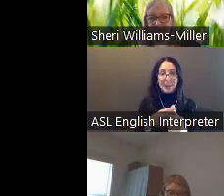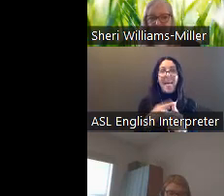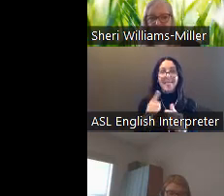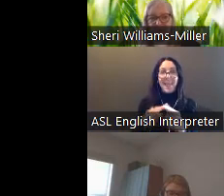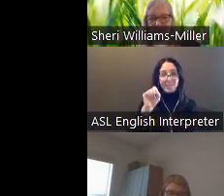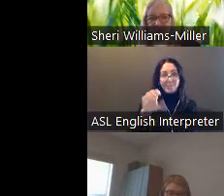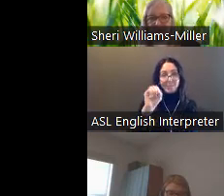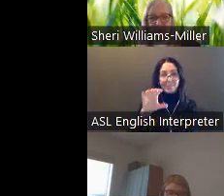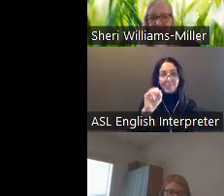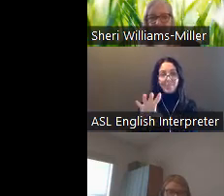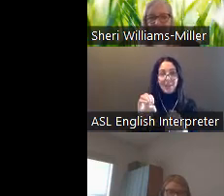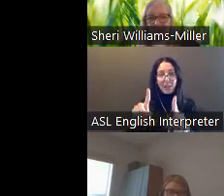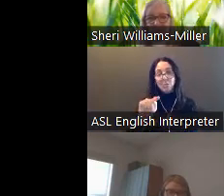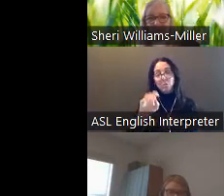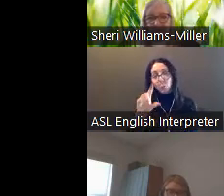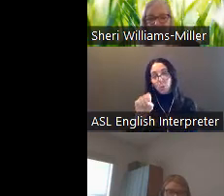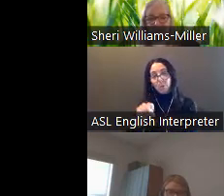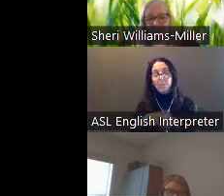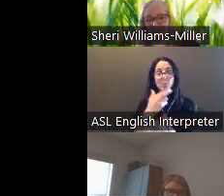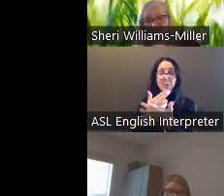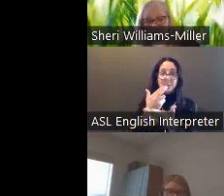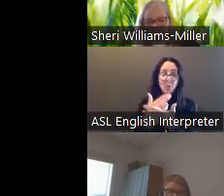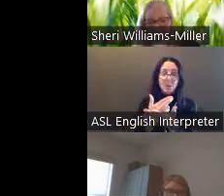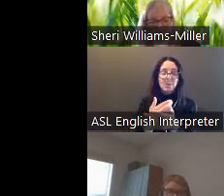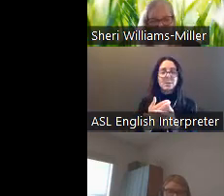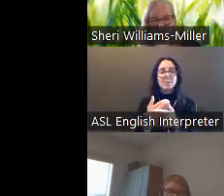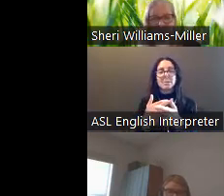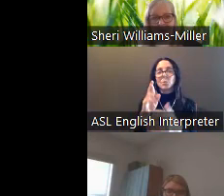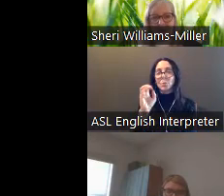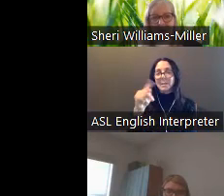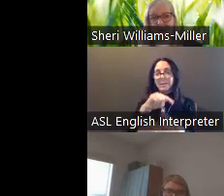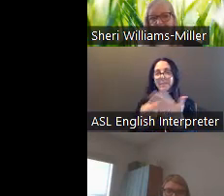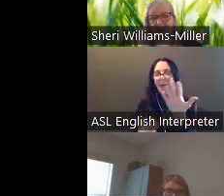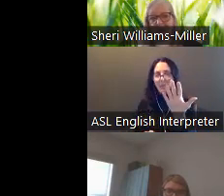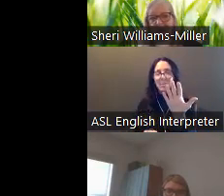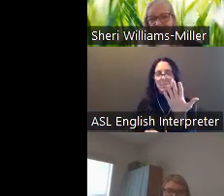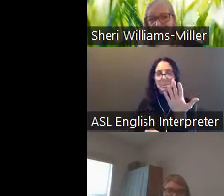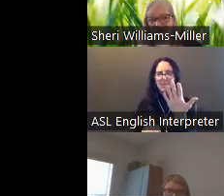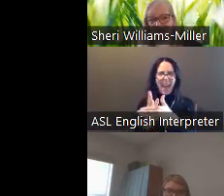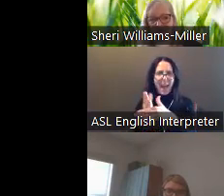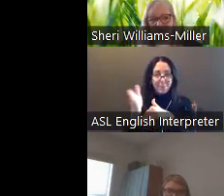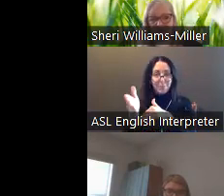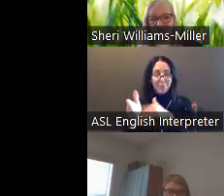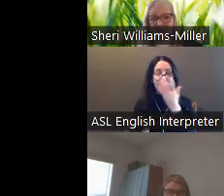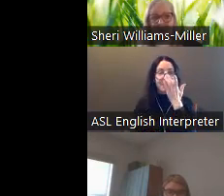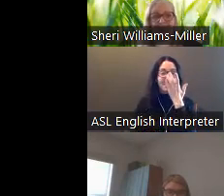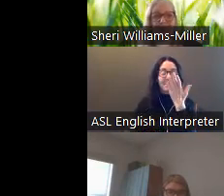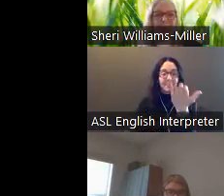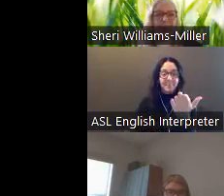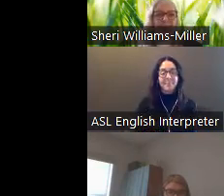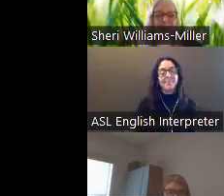about tools and resources and risk factors. On your graph, you can